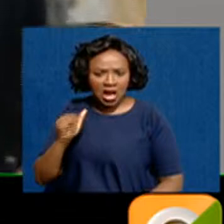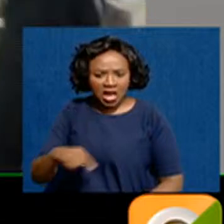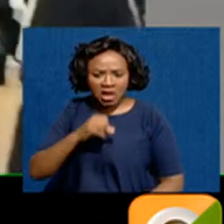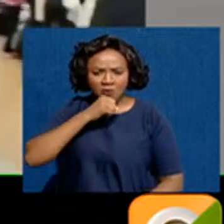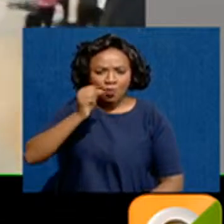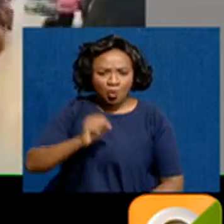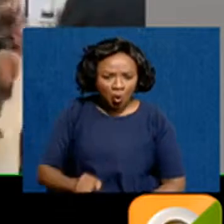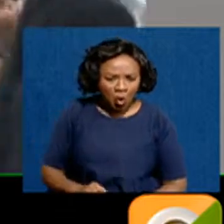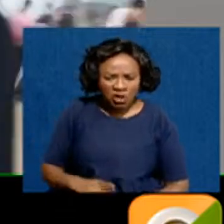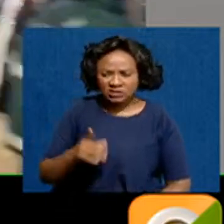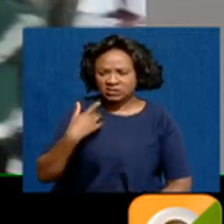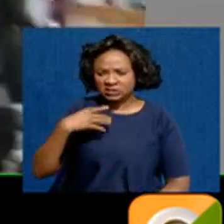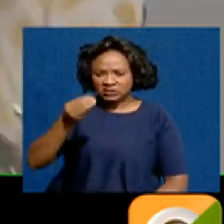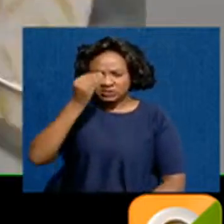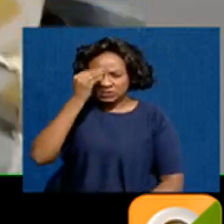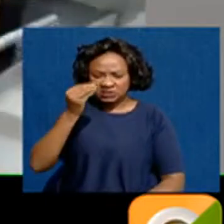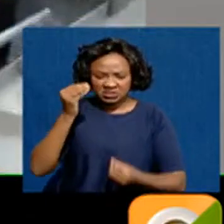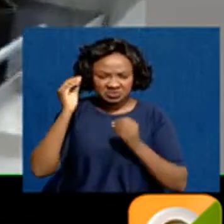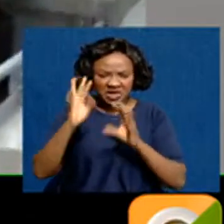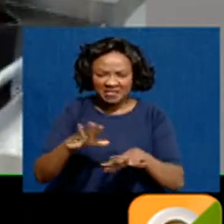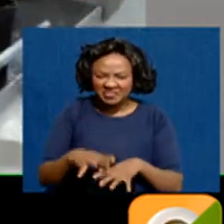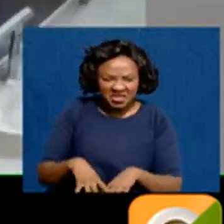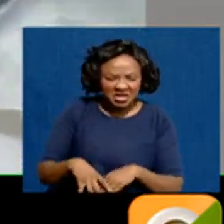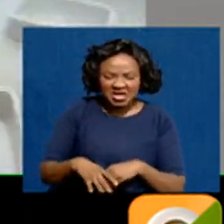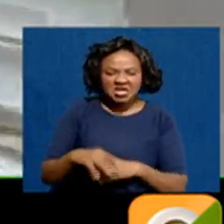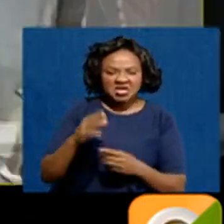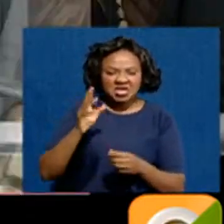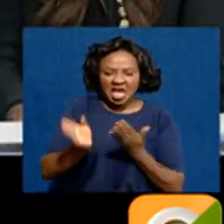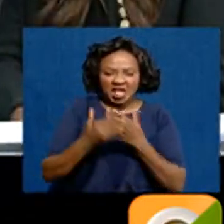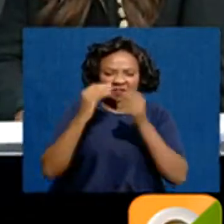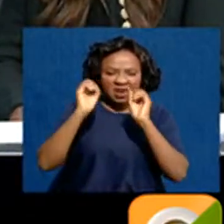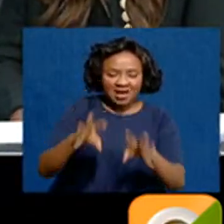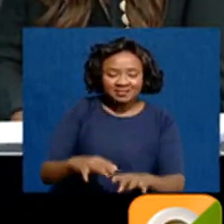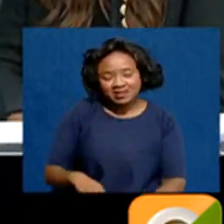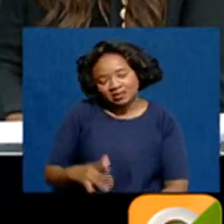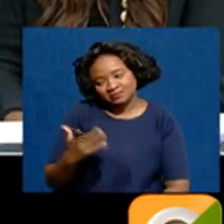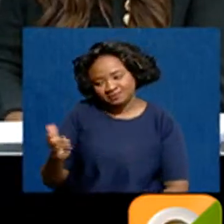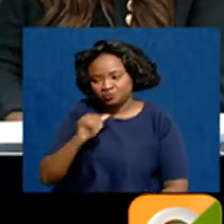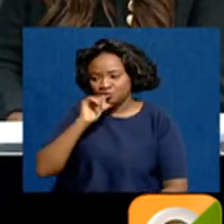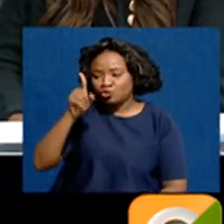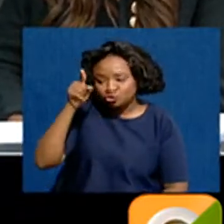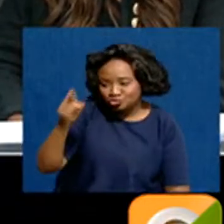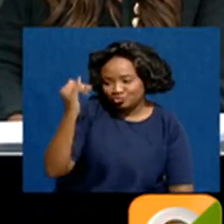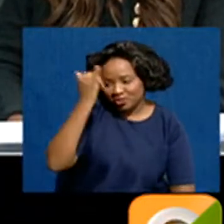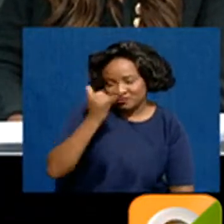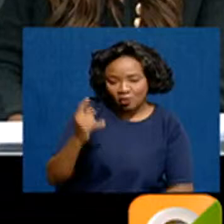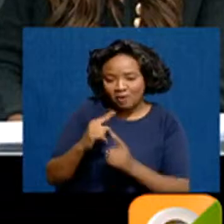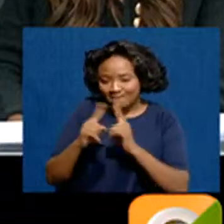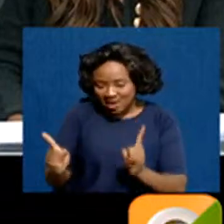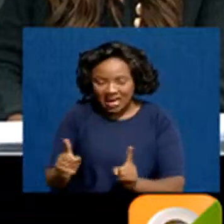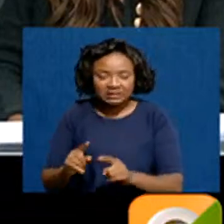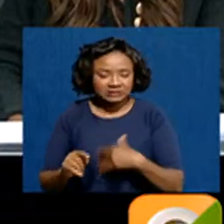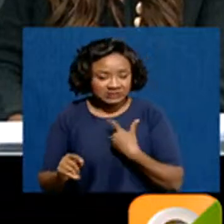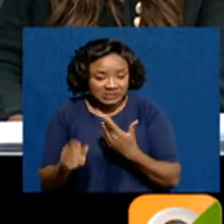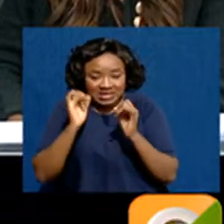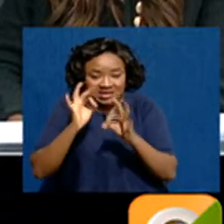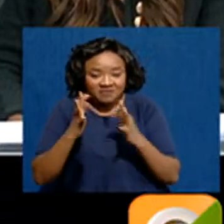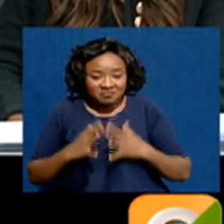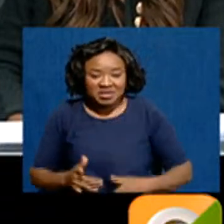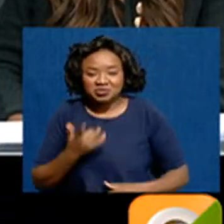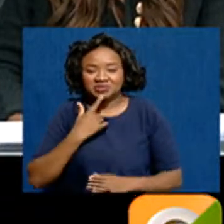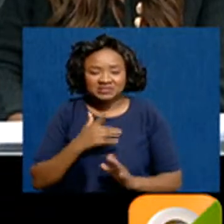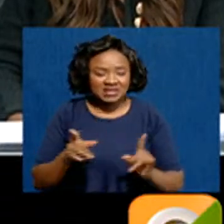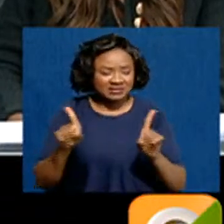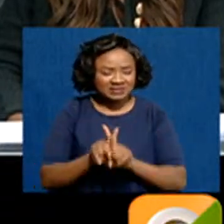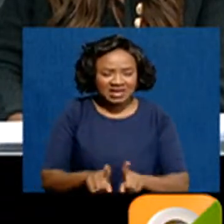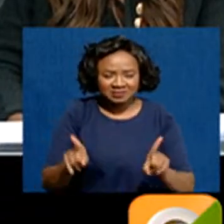said that? It is. No, I'm just saying. Who said at least not you. For someone to sing that song